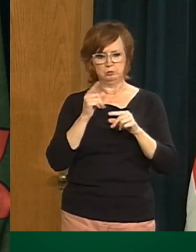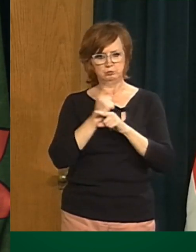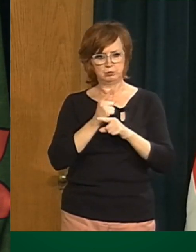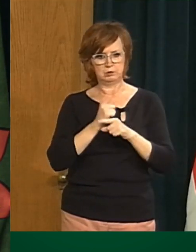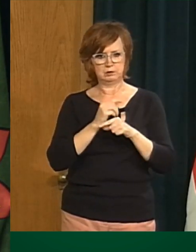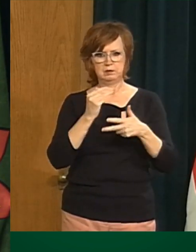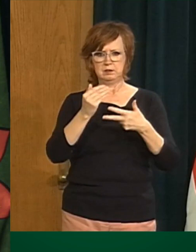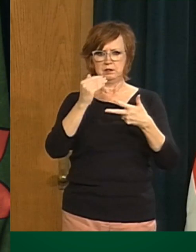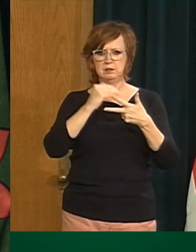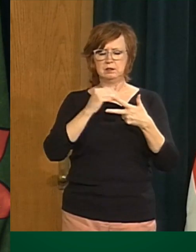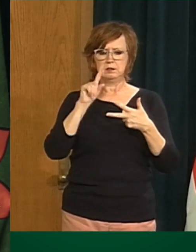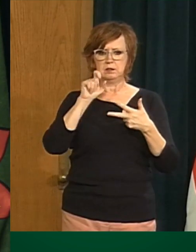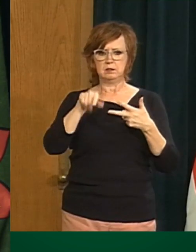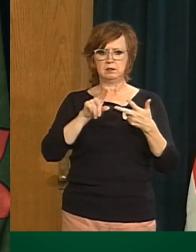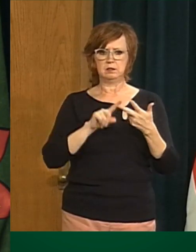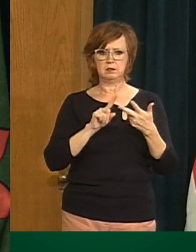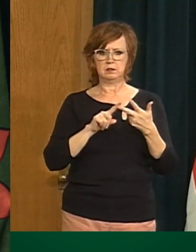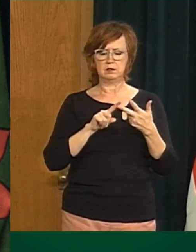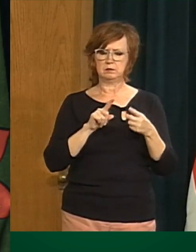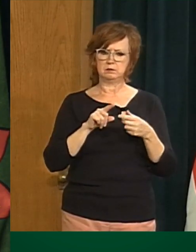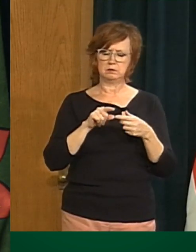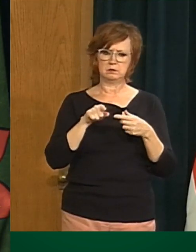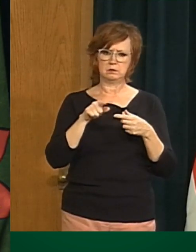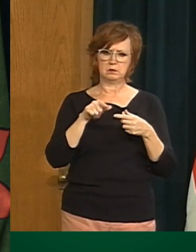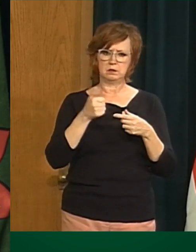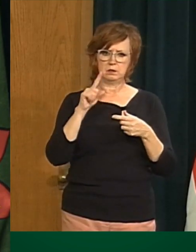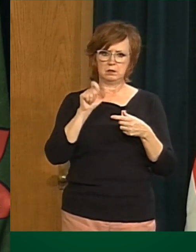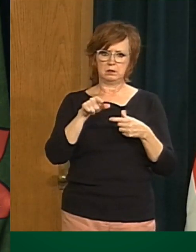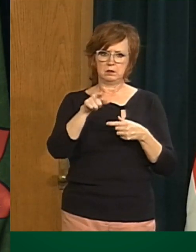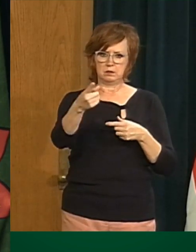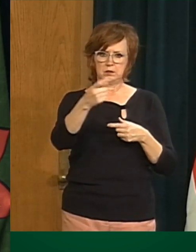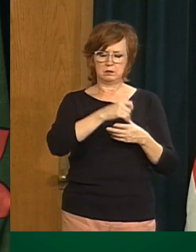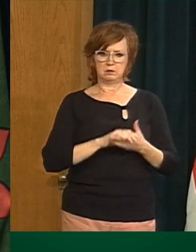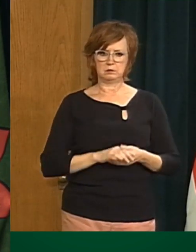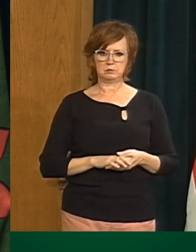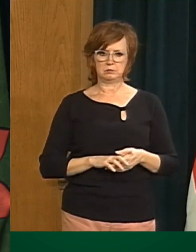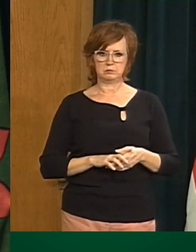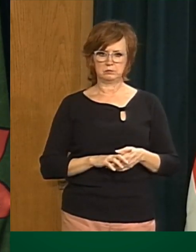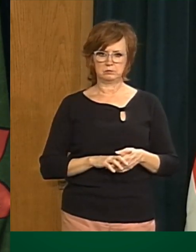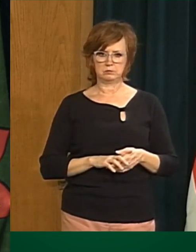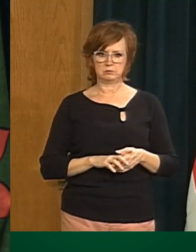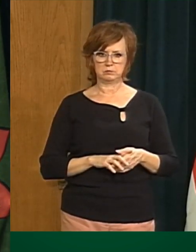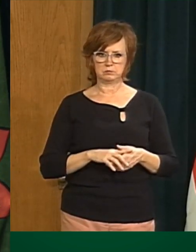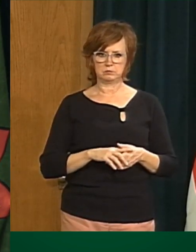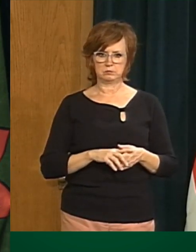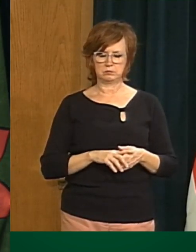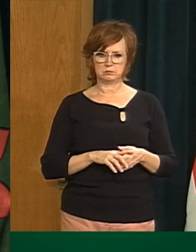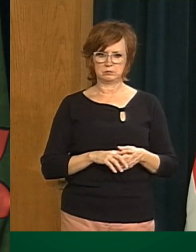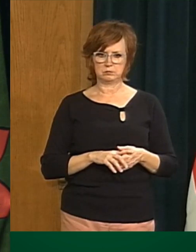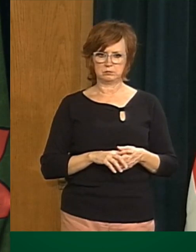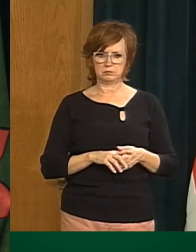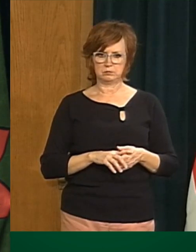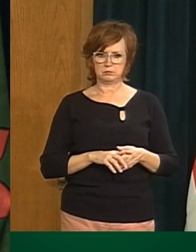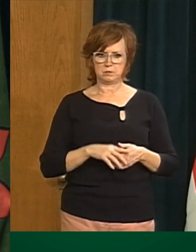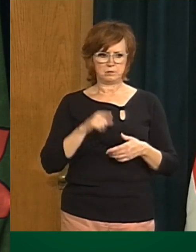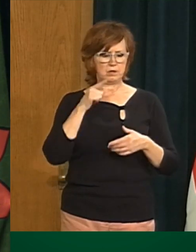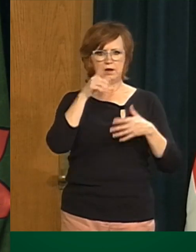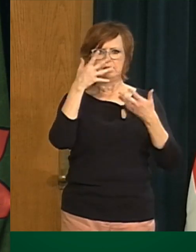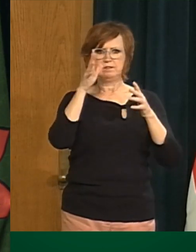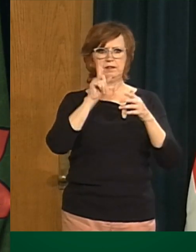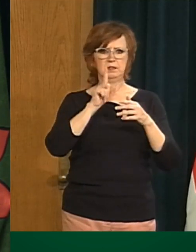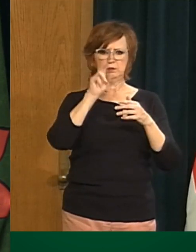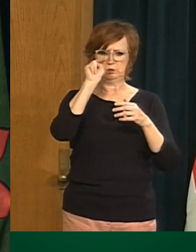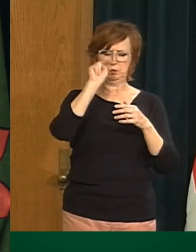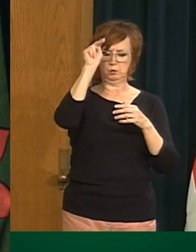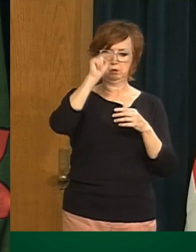to that, what was the second part of your question again? Sorry. Like, what are people not, like, you've been saying this yeah. for a week for people to stay in their home Right. community, and now we're